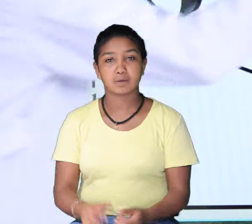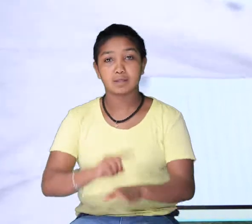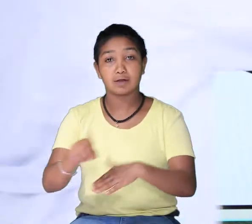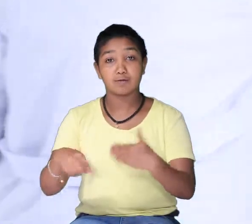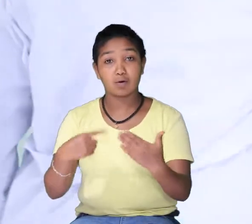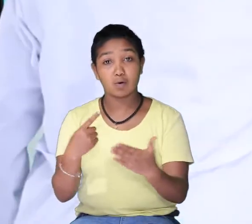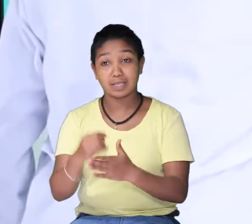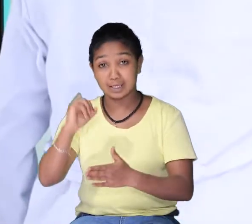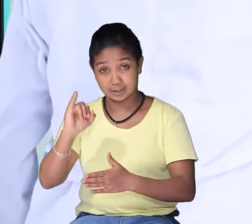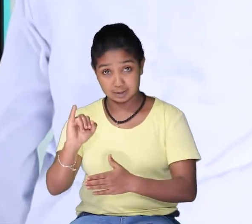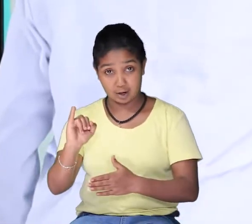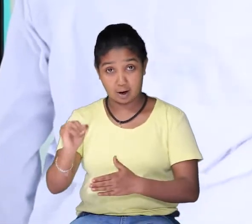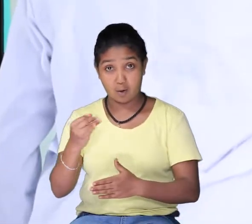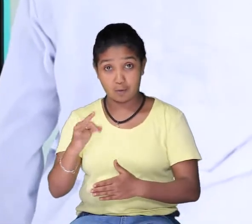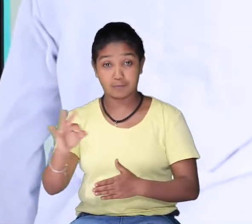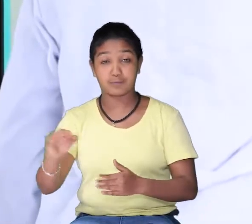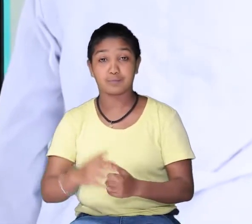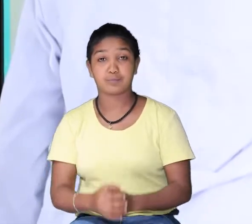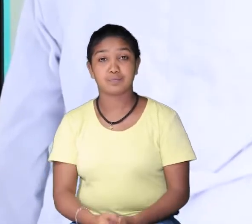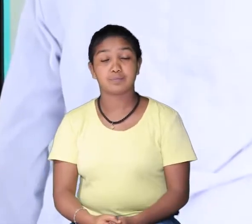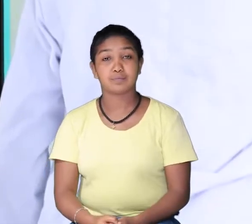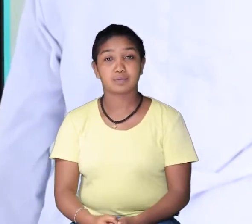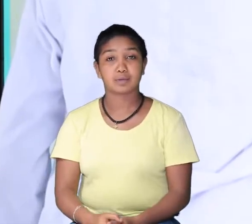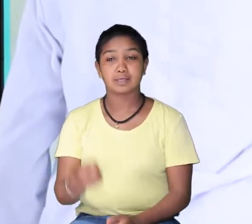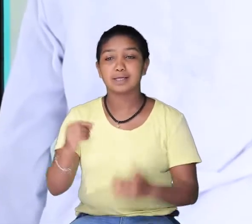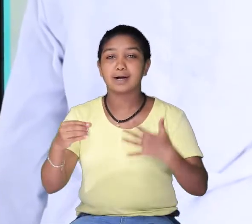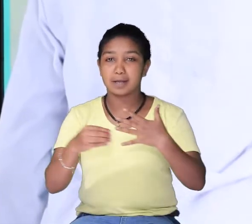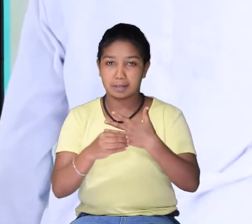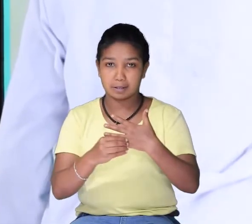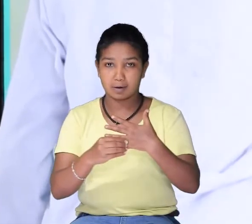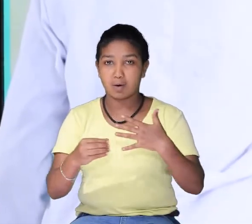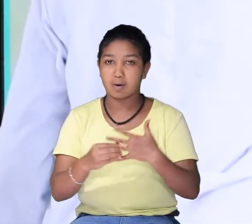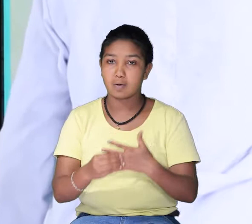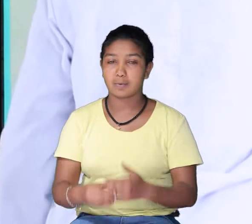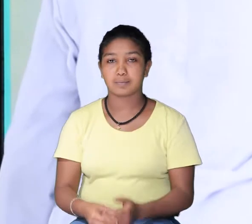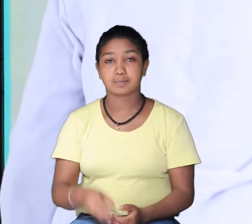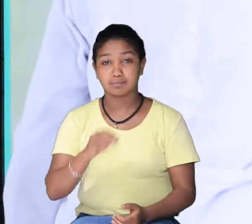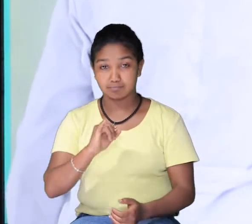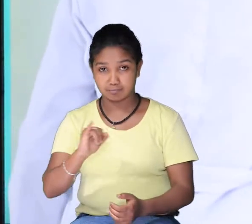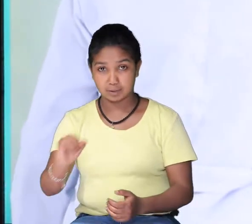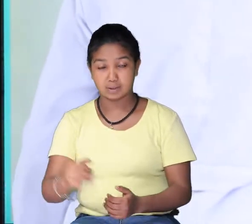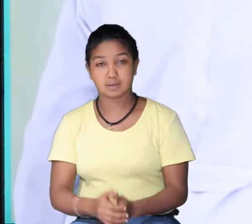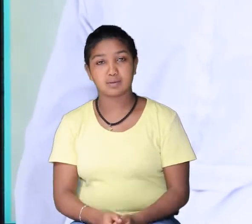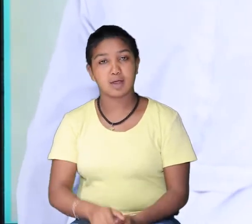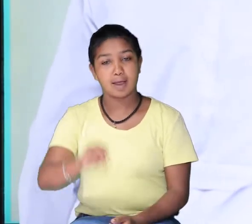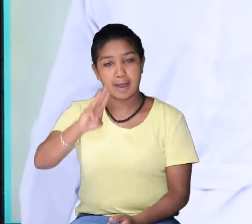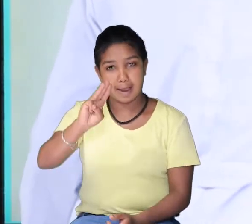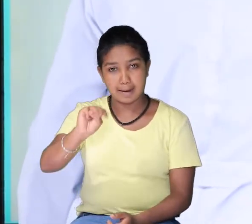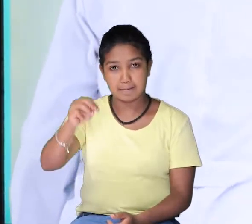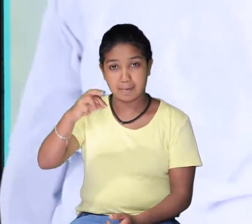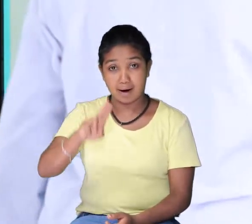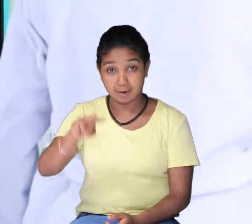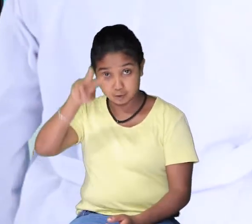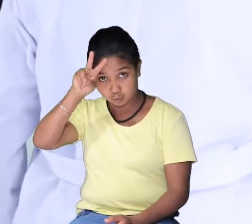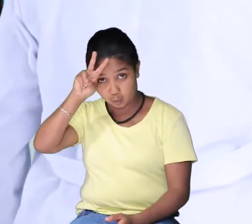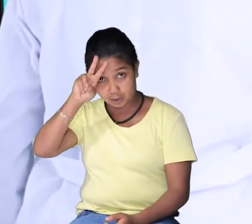the moment of inertia of the ring or hoop is mr